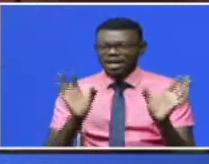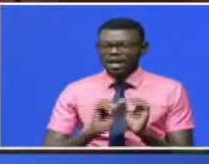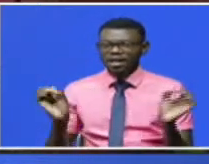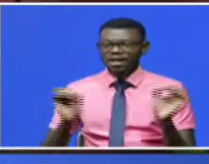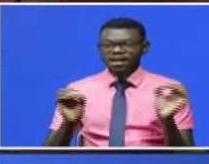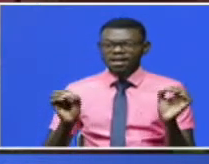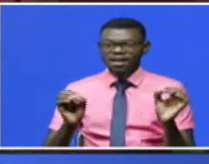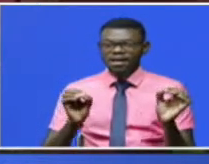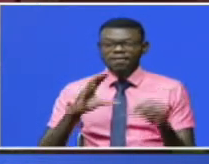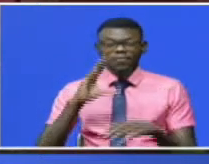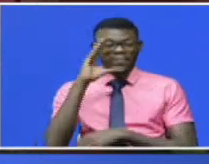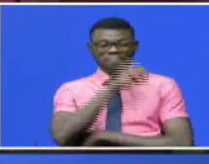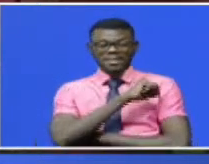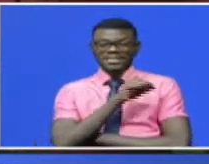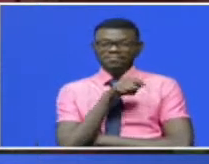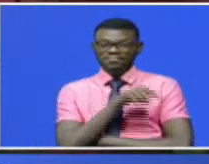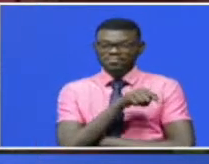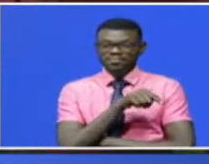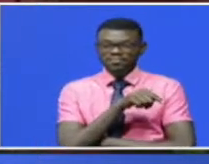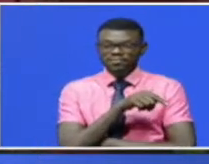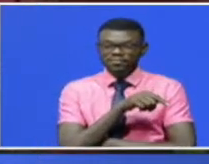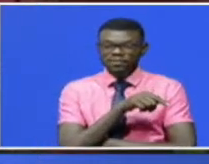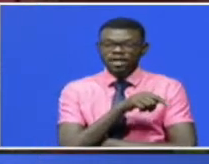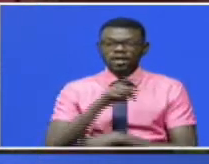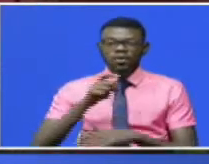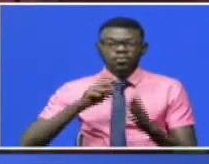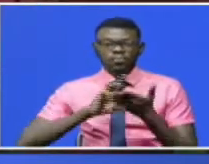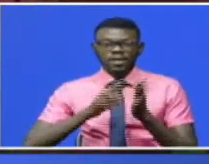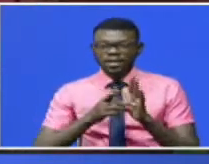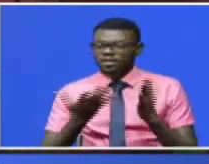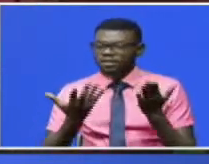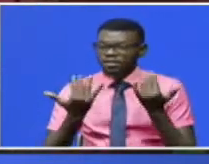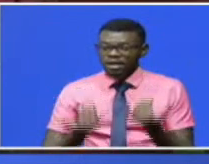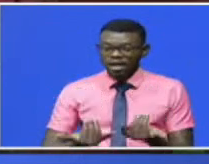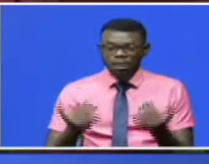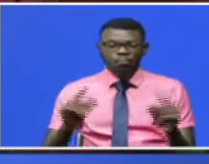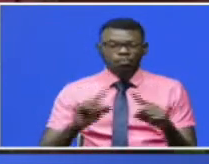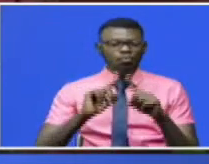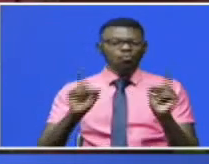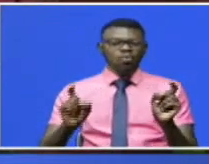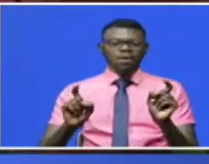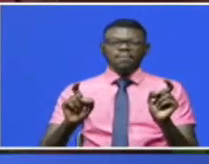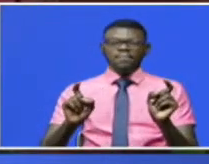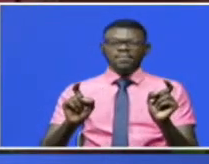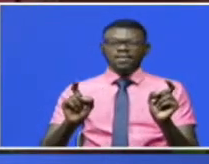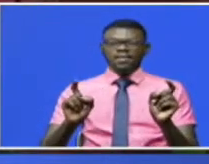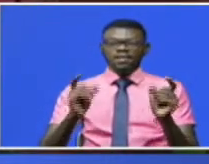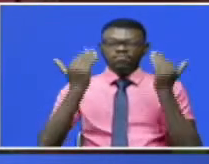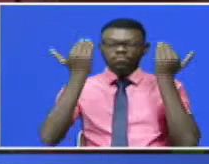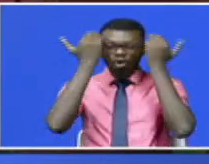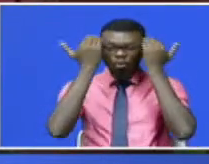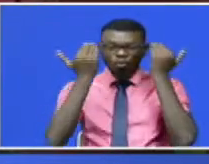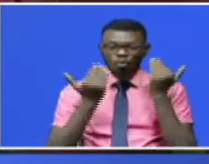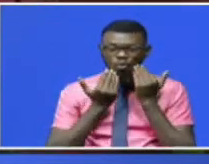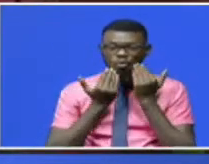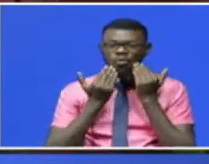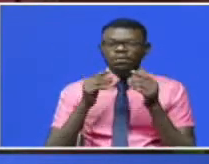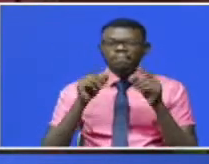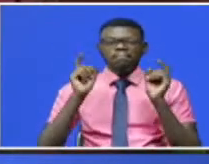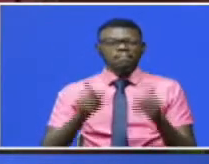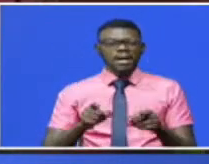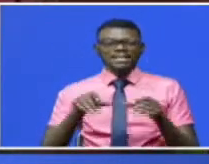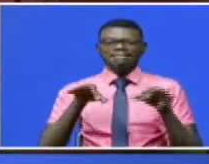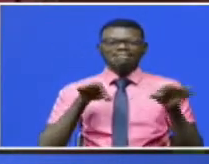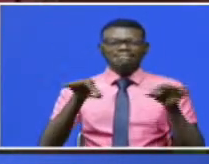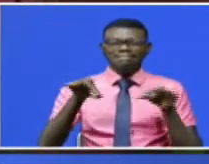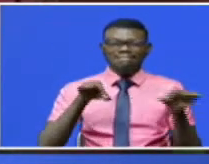It's a total lacuna, which will need the question to be tested before a court of law so that we get to know